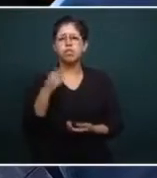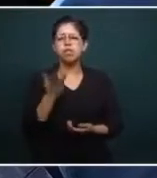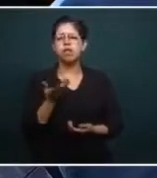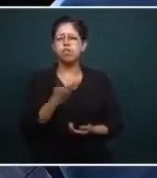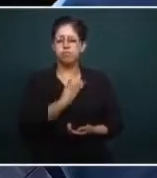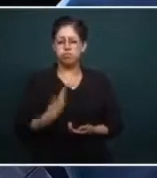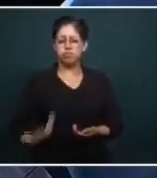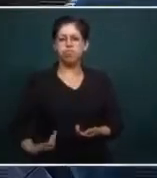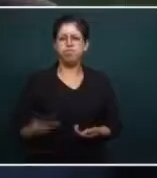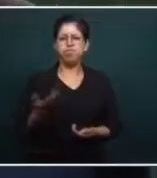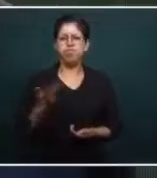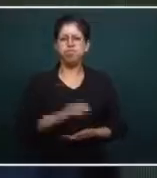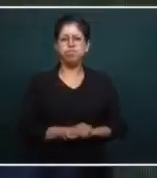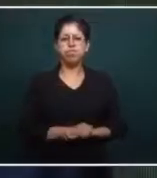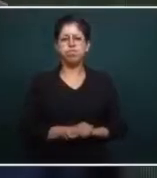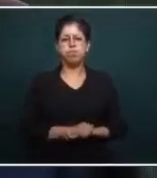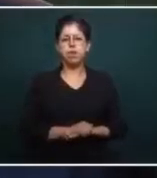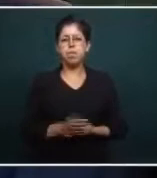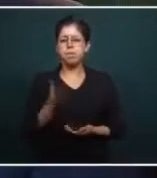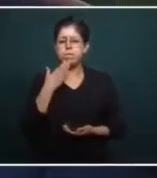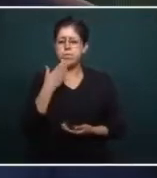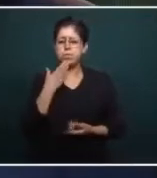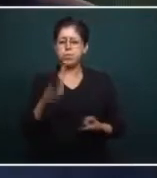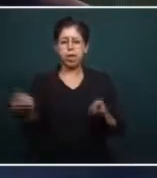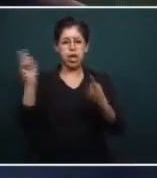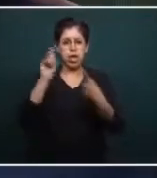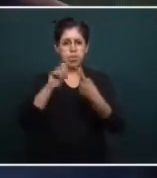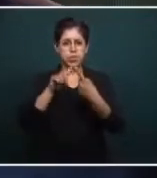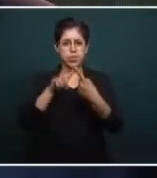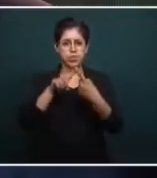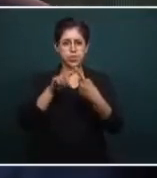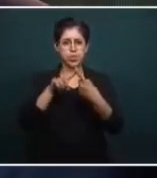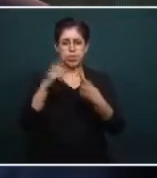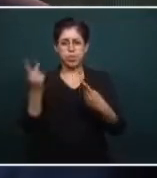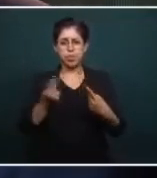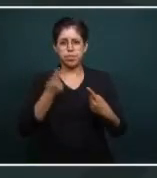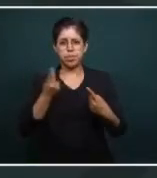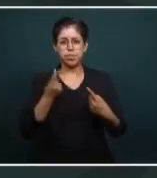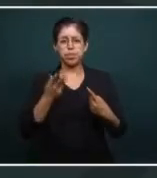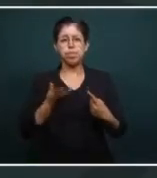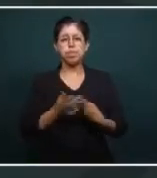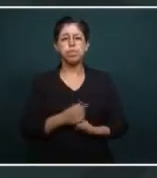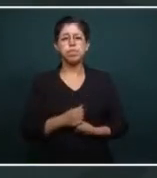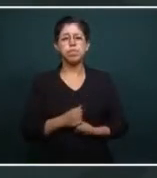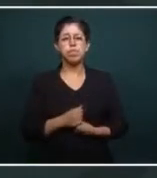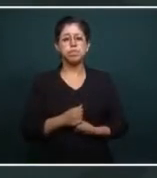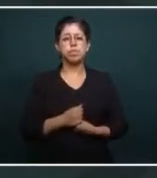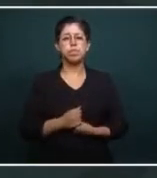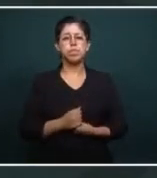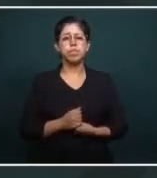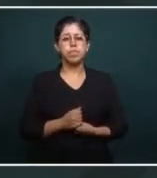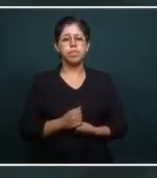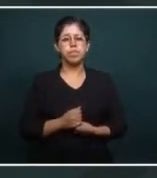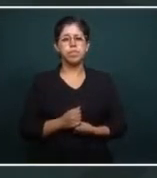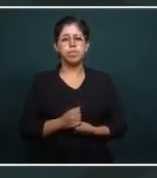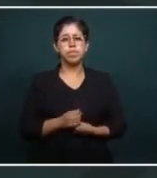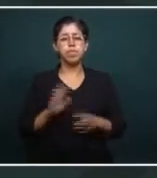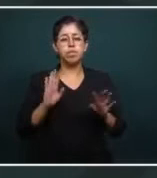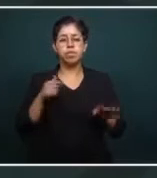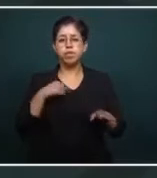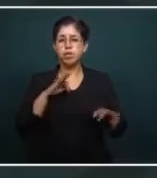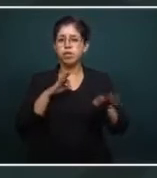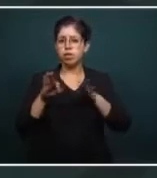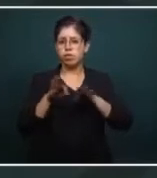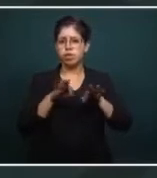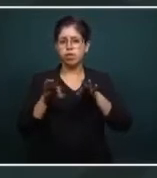taken presidente? in that case? Bueno, en el caso de la In the en case mi of pregunta estamos the questions what you're asking, the first trabajando question,